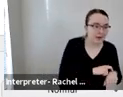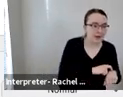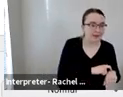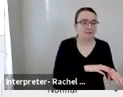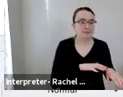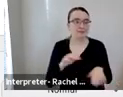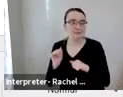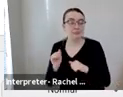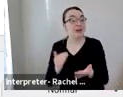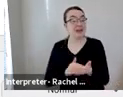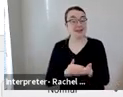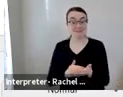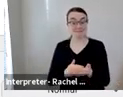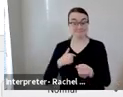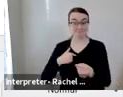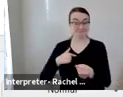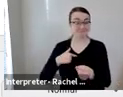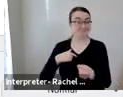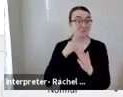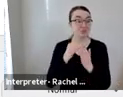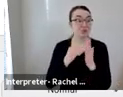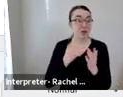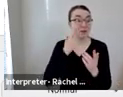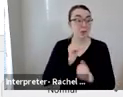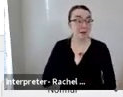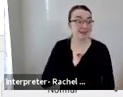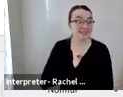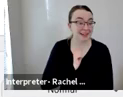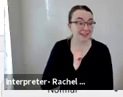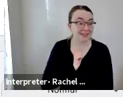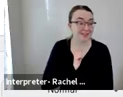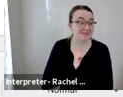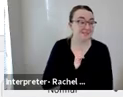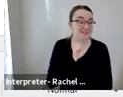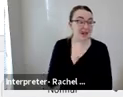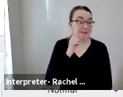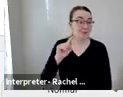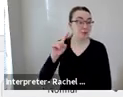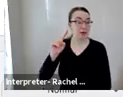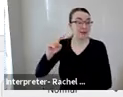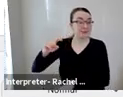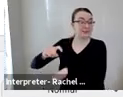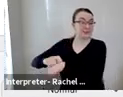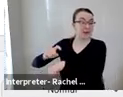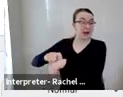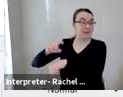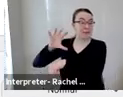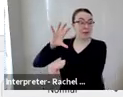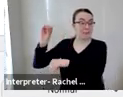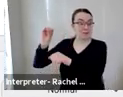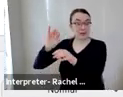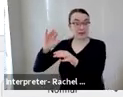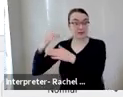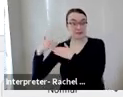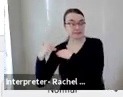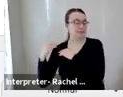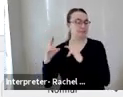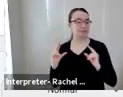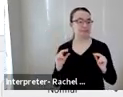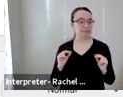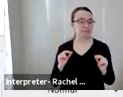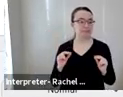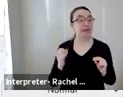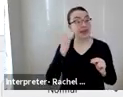for me now. I'm not drawing on a time clock. If I was drawing on the time clock, efficiency